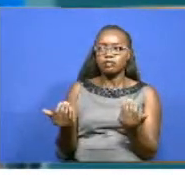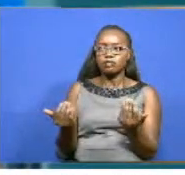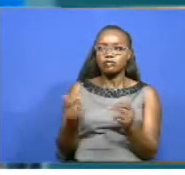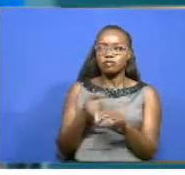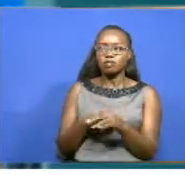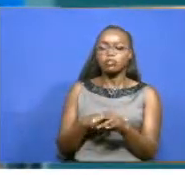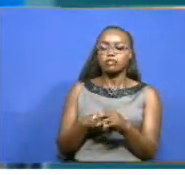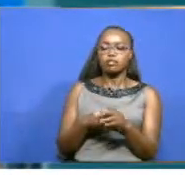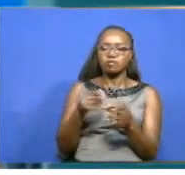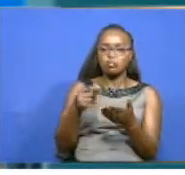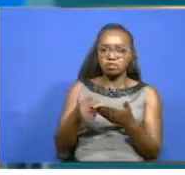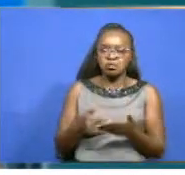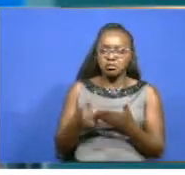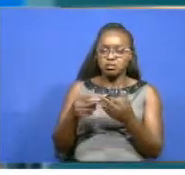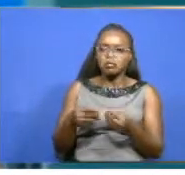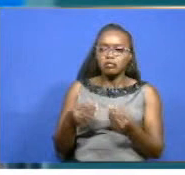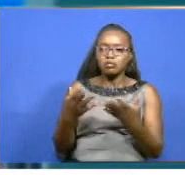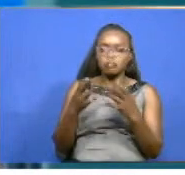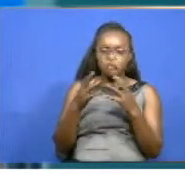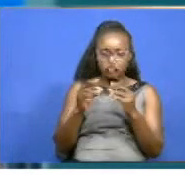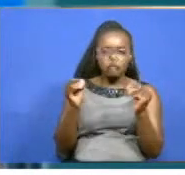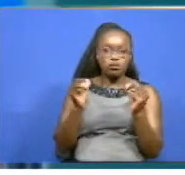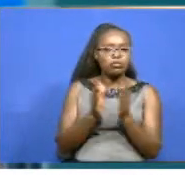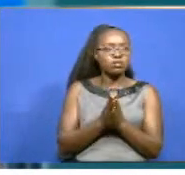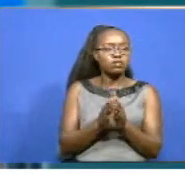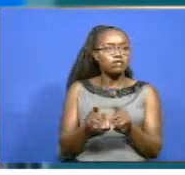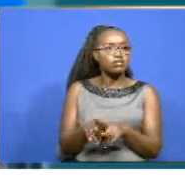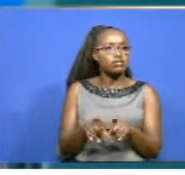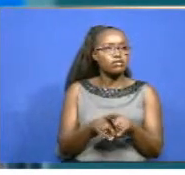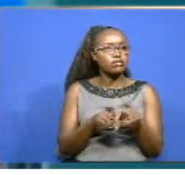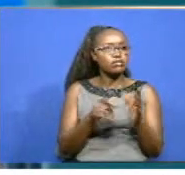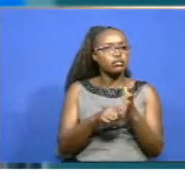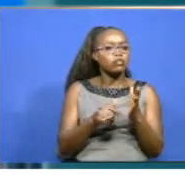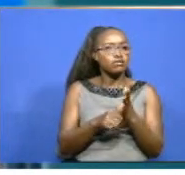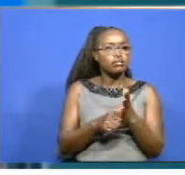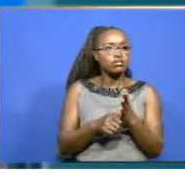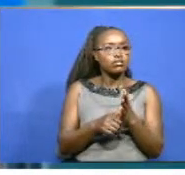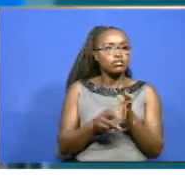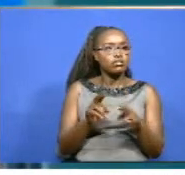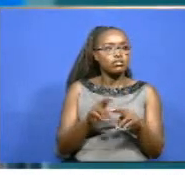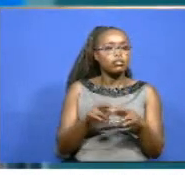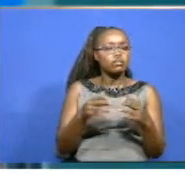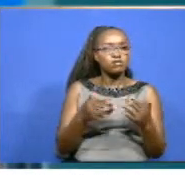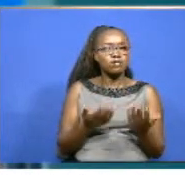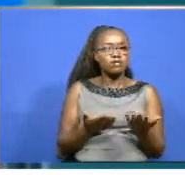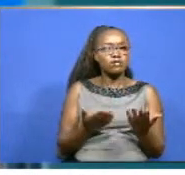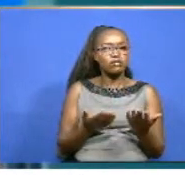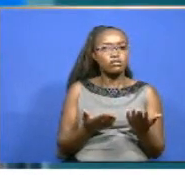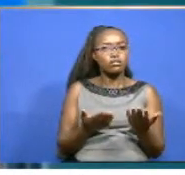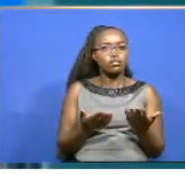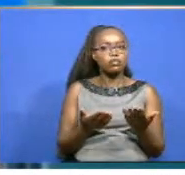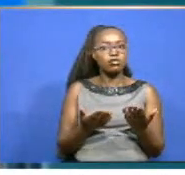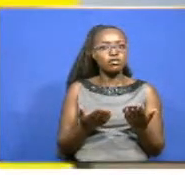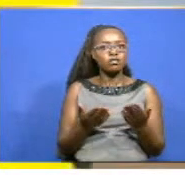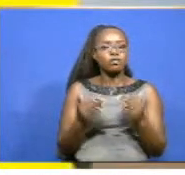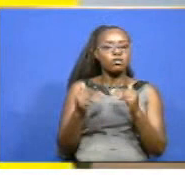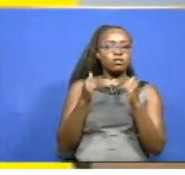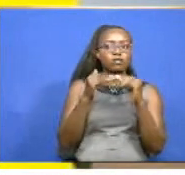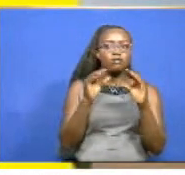will not allow us to discuss. All right. There are also issues that have been raised with regards to how this has brought about the